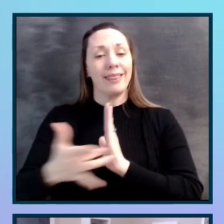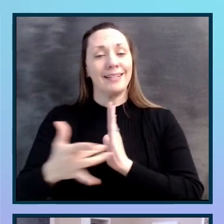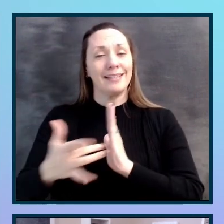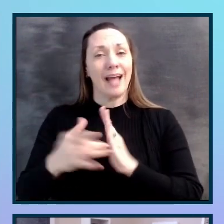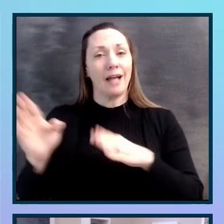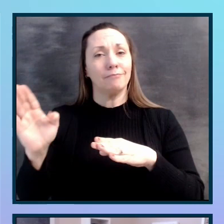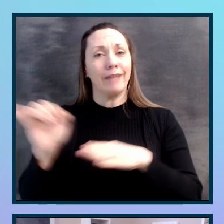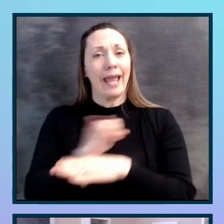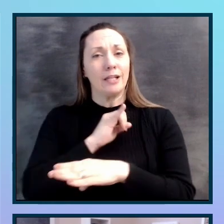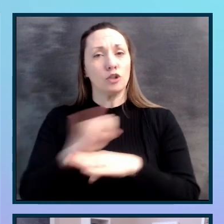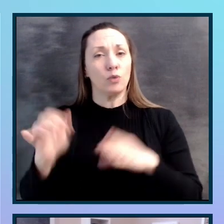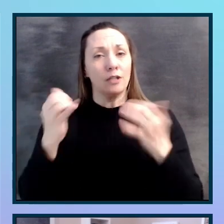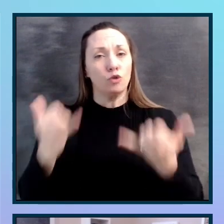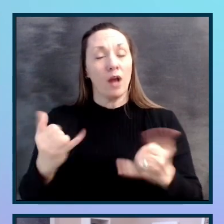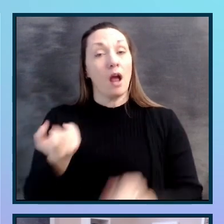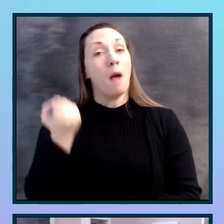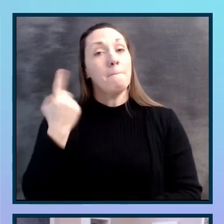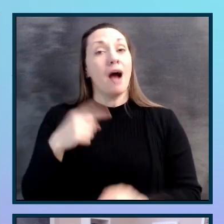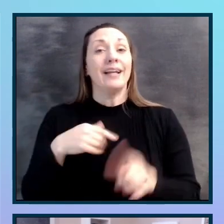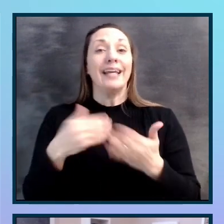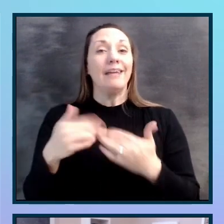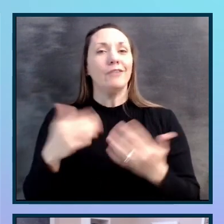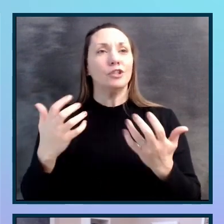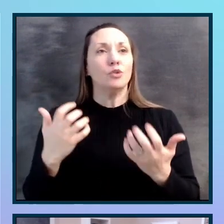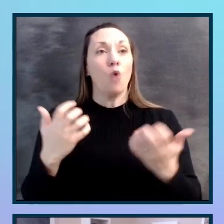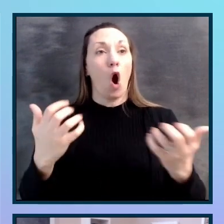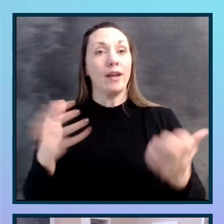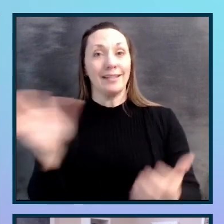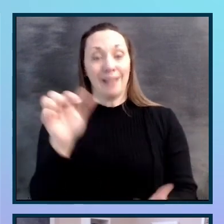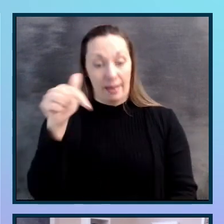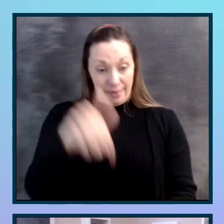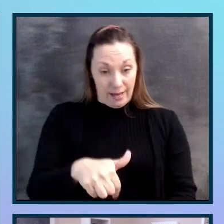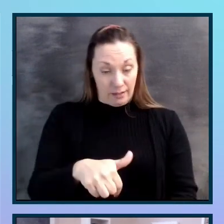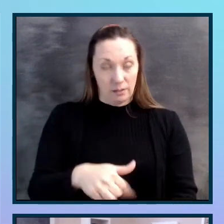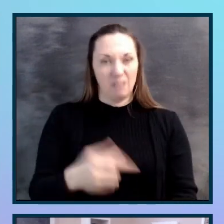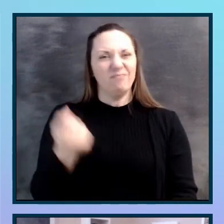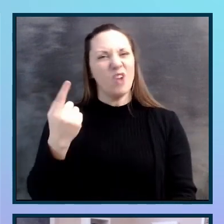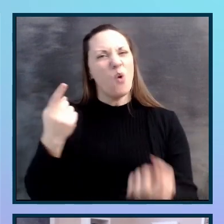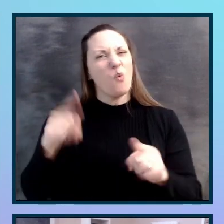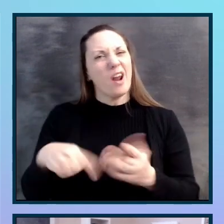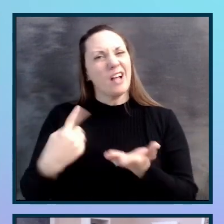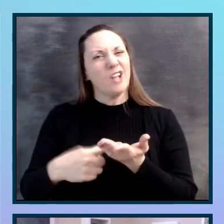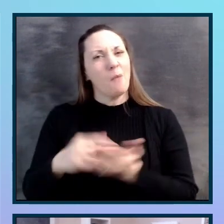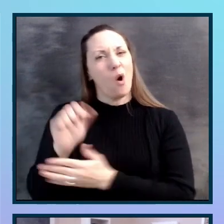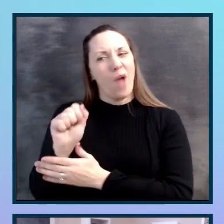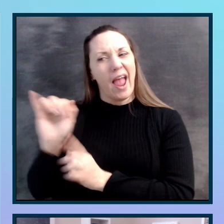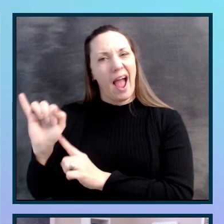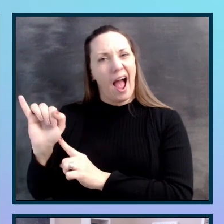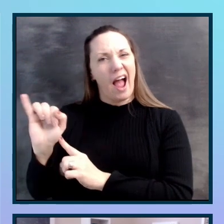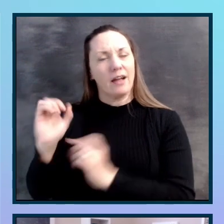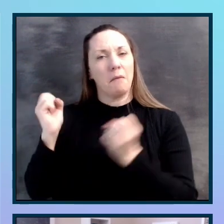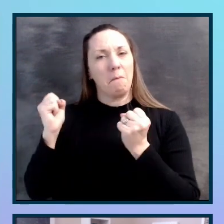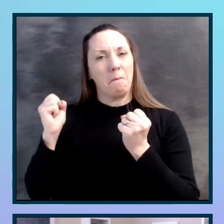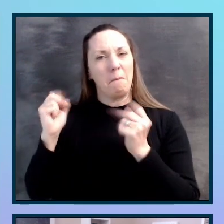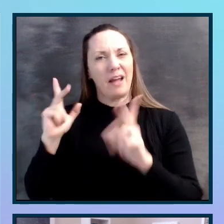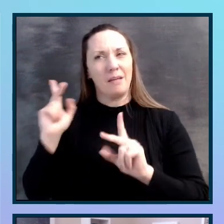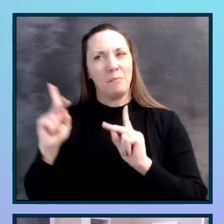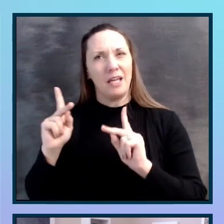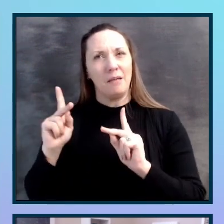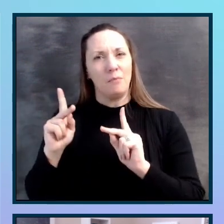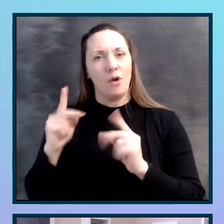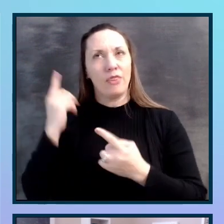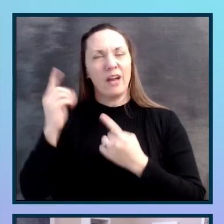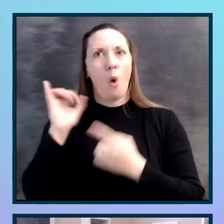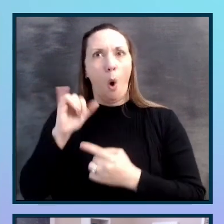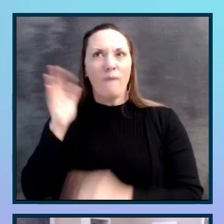today. However, even to audiences like this one, when I talk about AI, often people think in a very futuristic